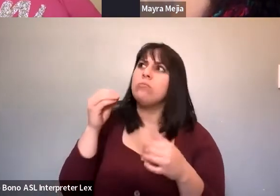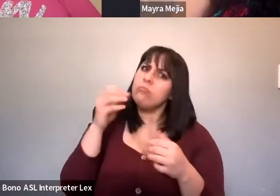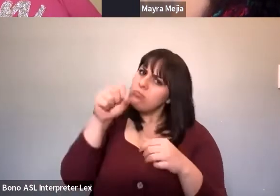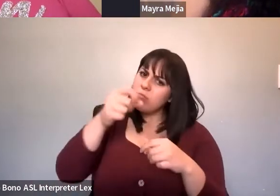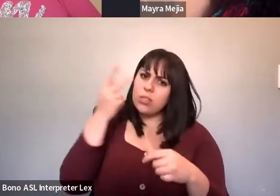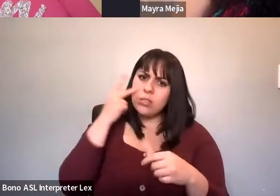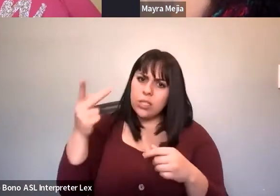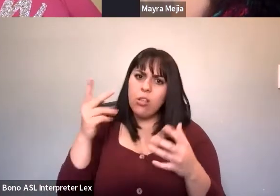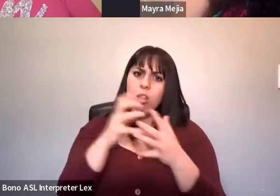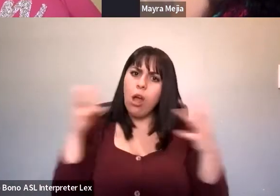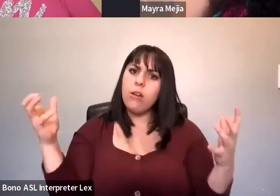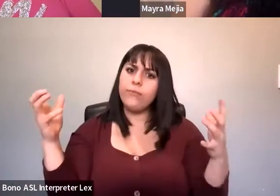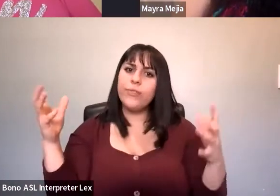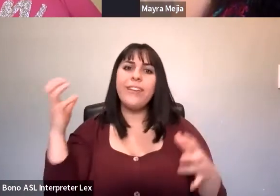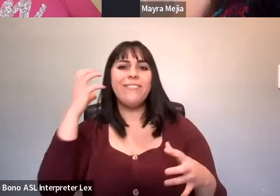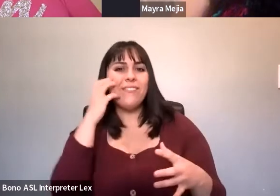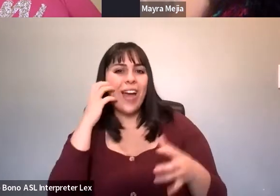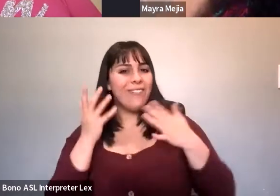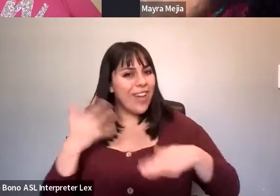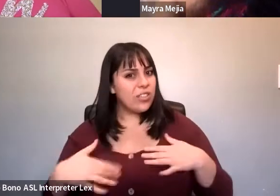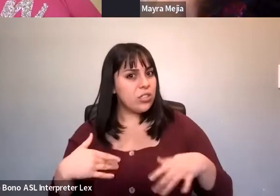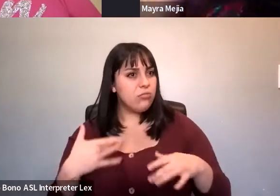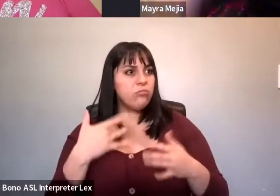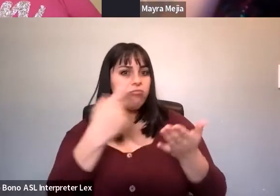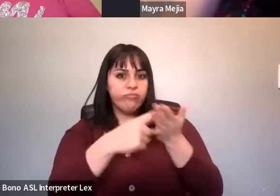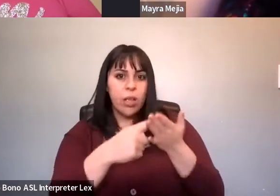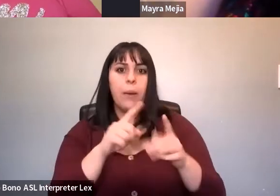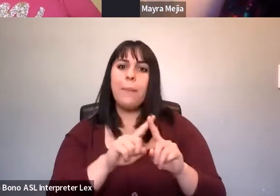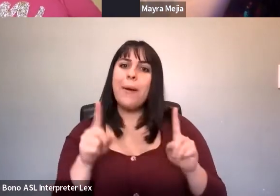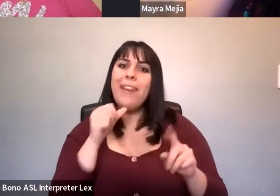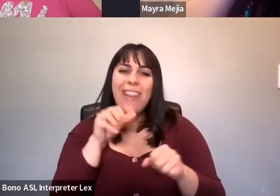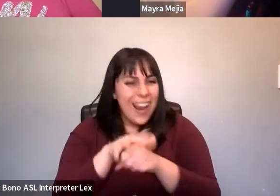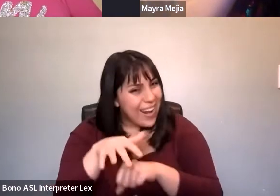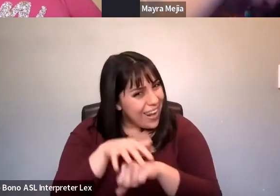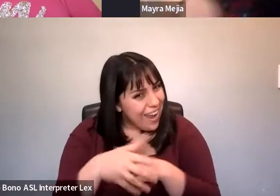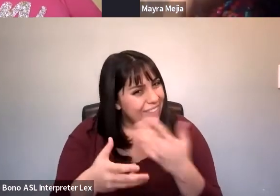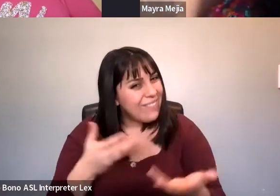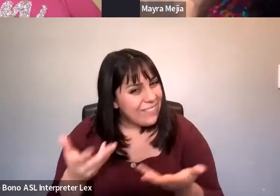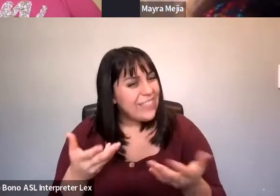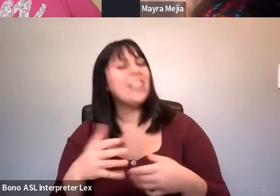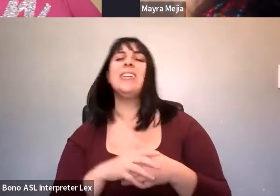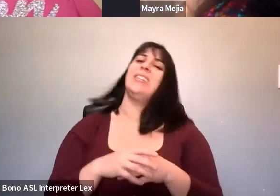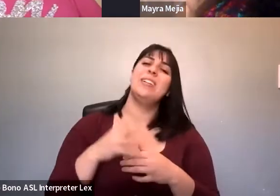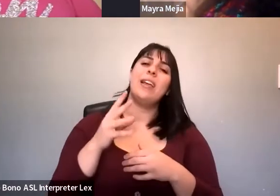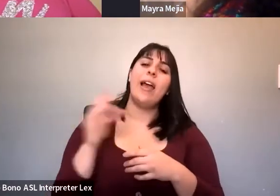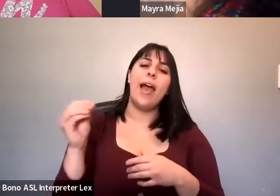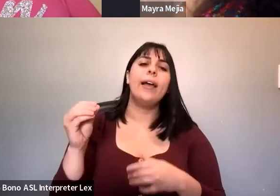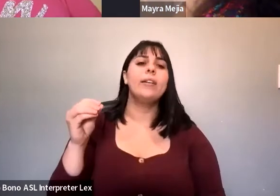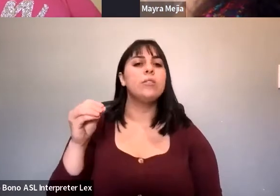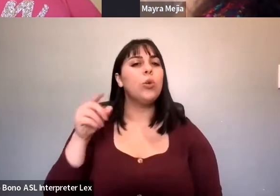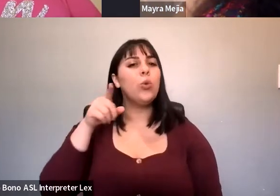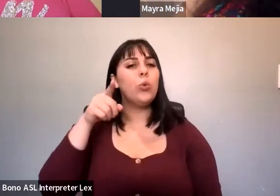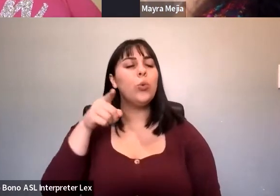being covered, not as much as I would like it to be. Mm-hmm. And you had said to that